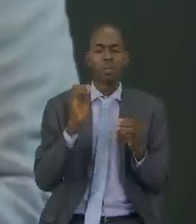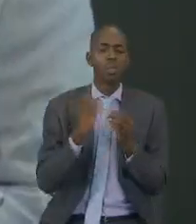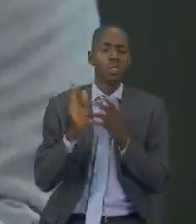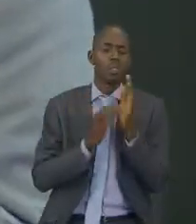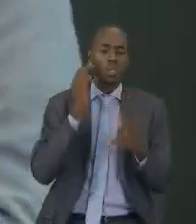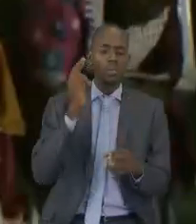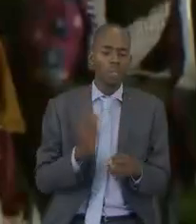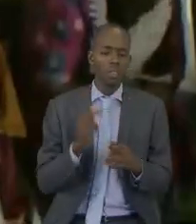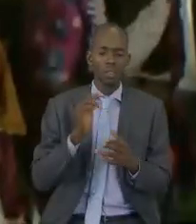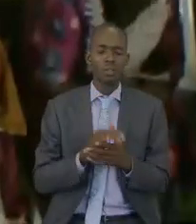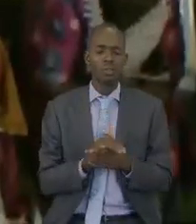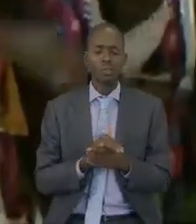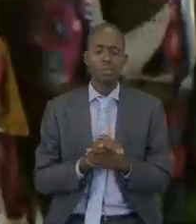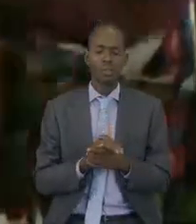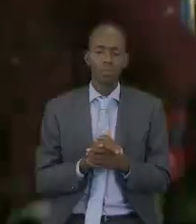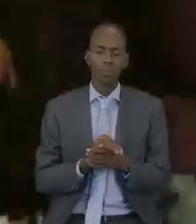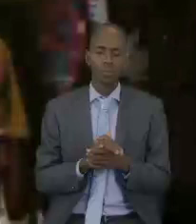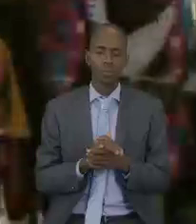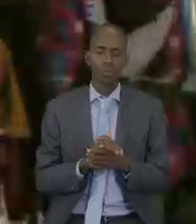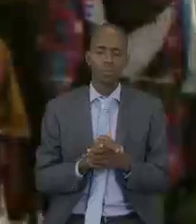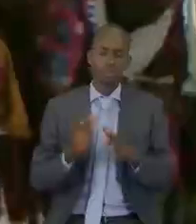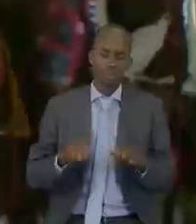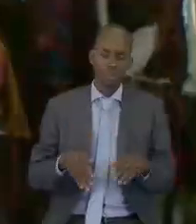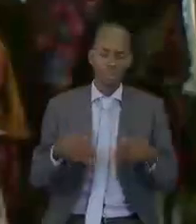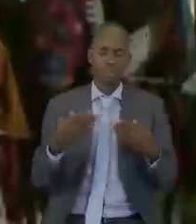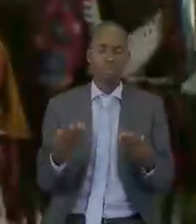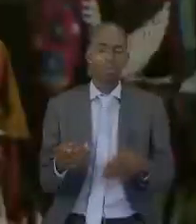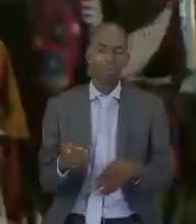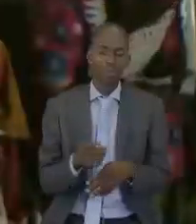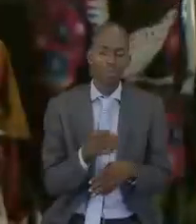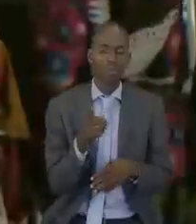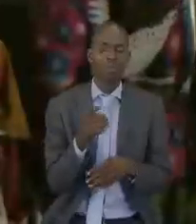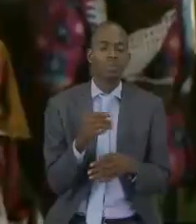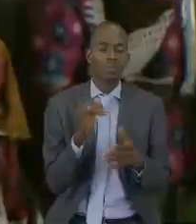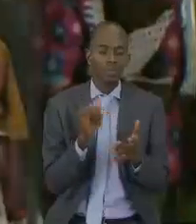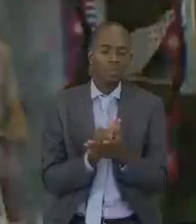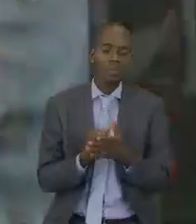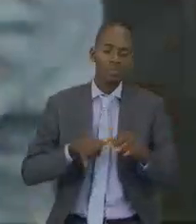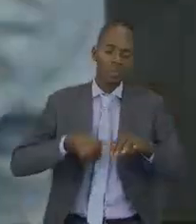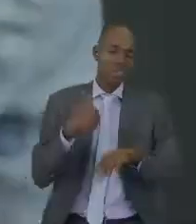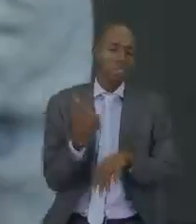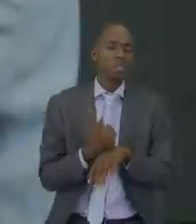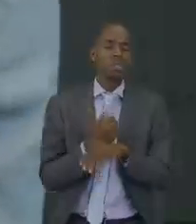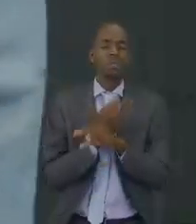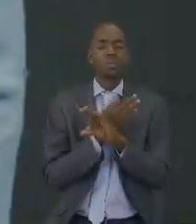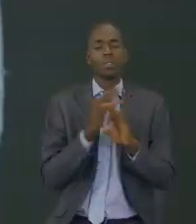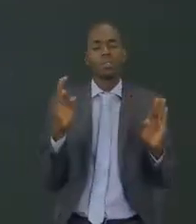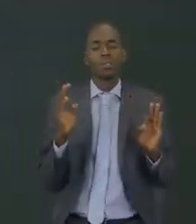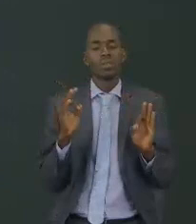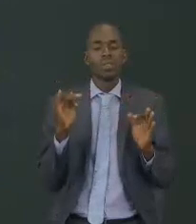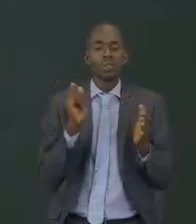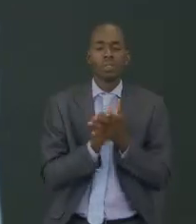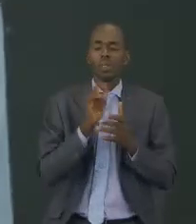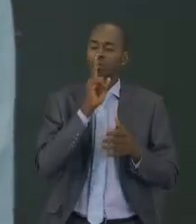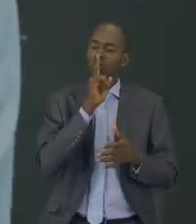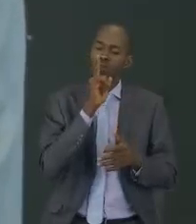Jesus' name. Grant them that settled freedom, that